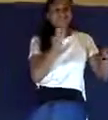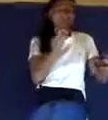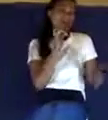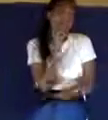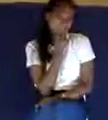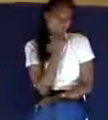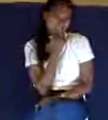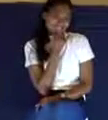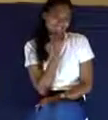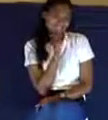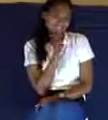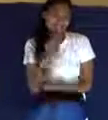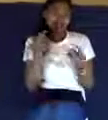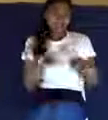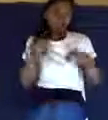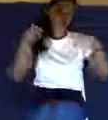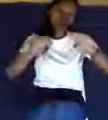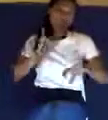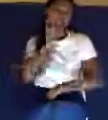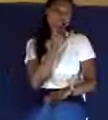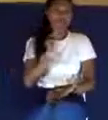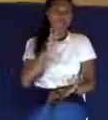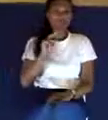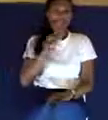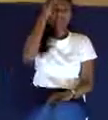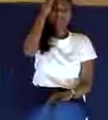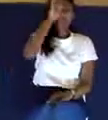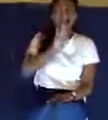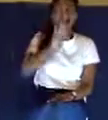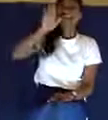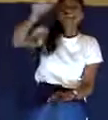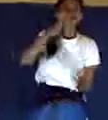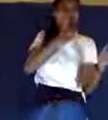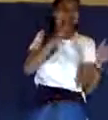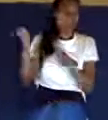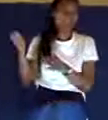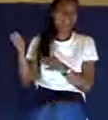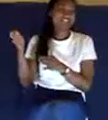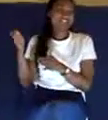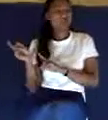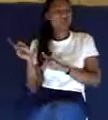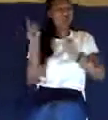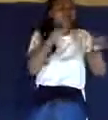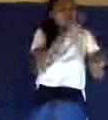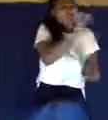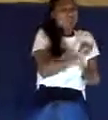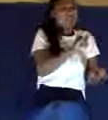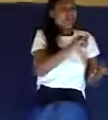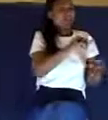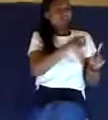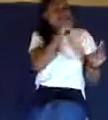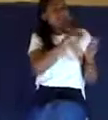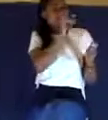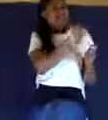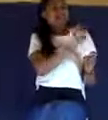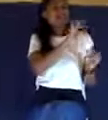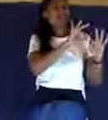accident. That was a providence of God that she was there at that time. She gleans in his field.